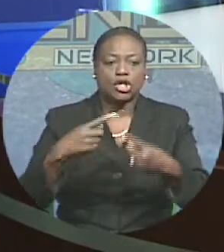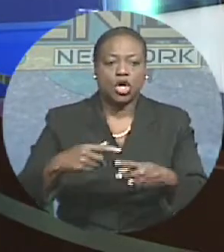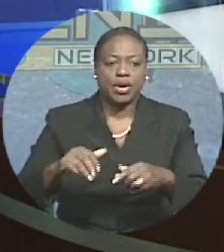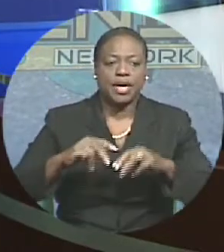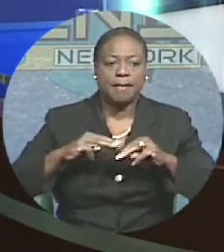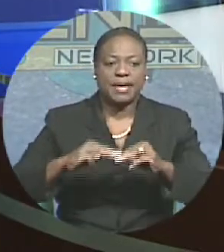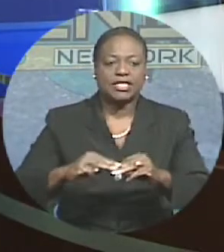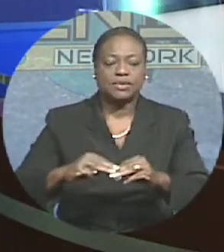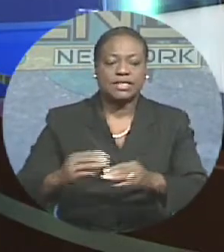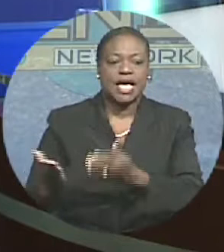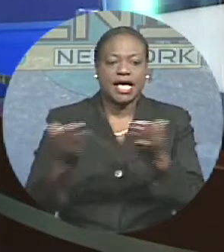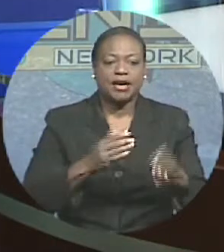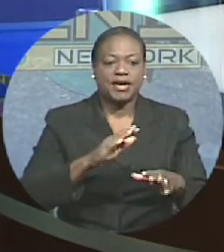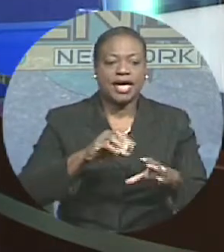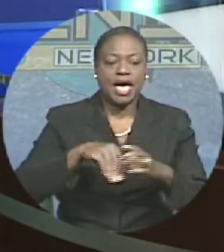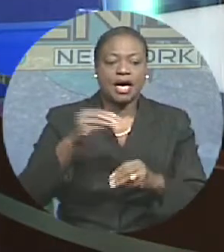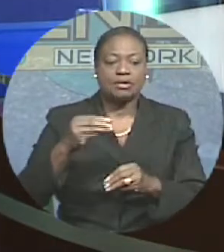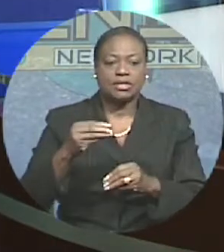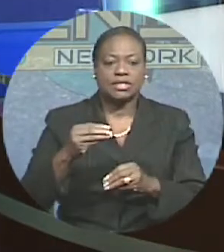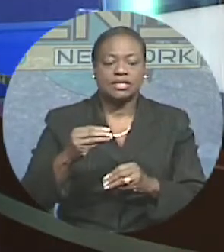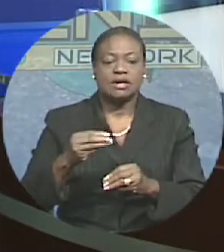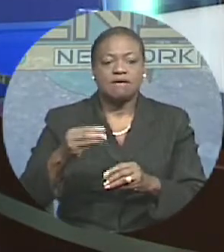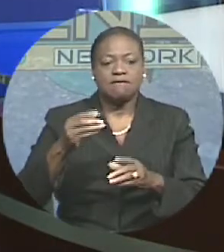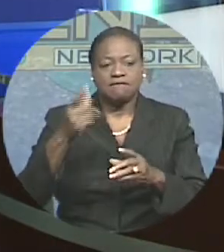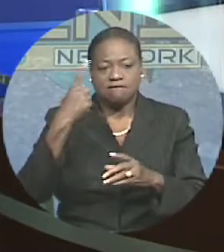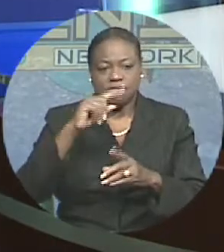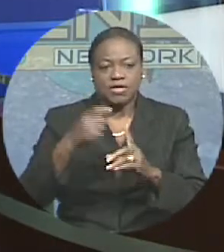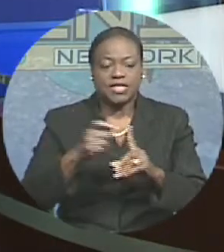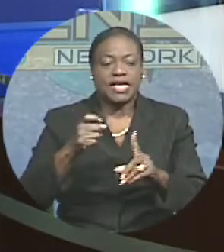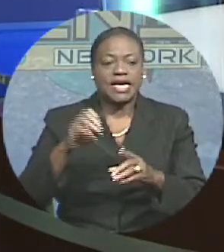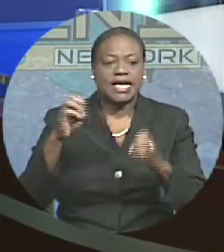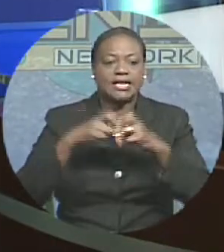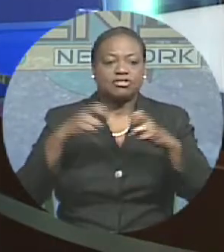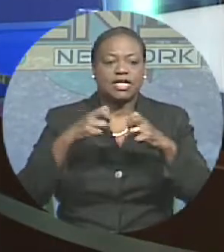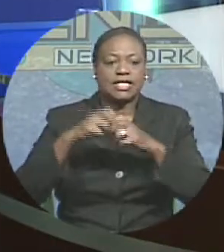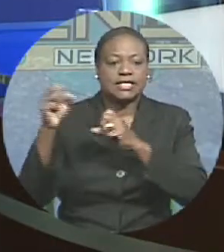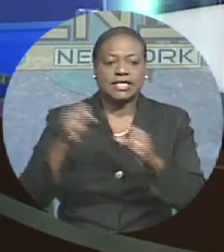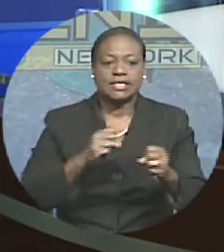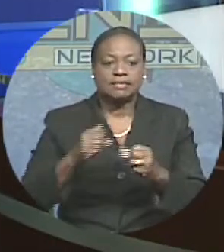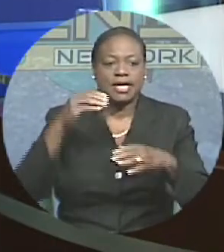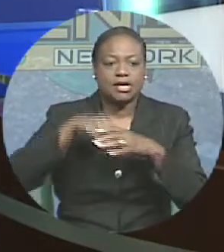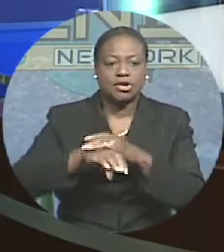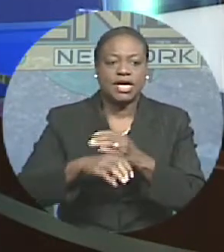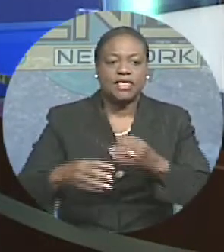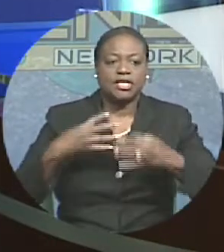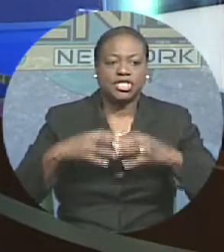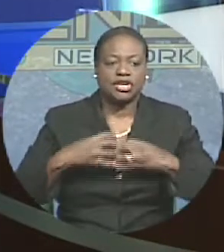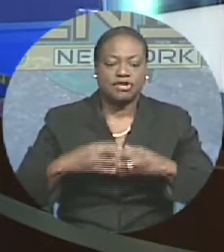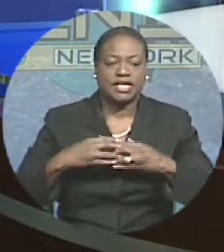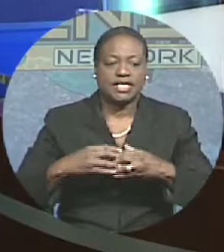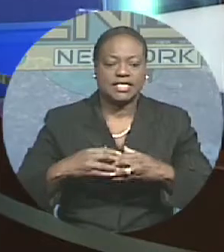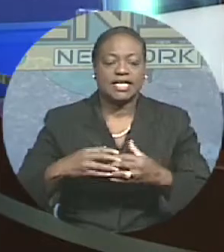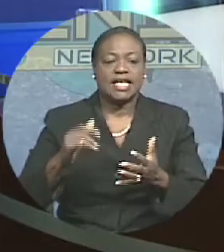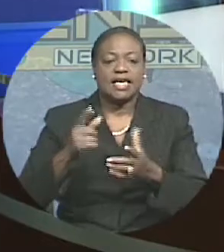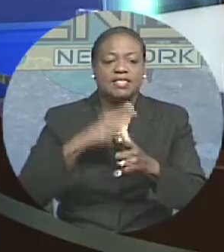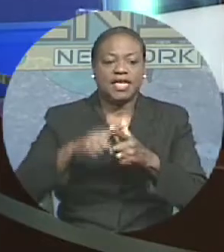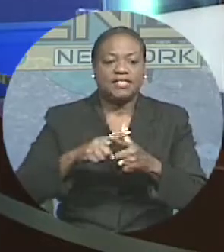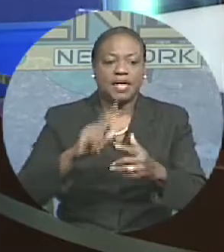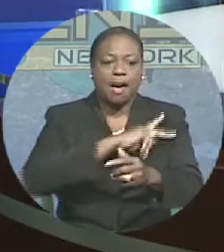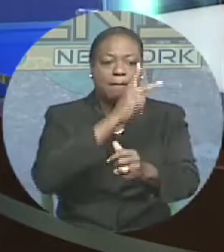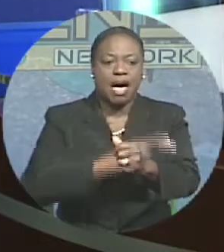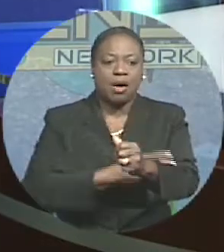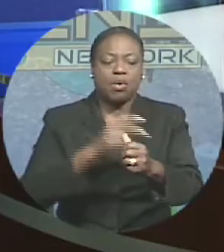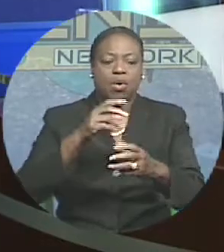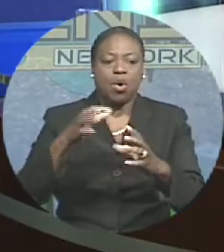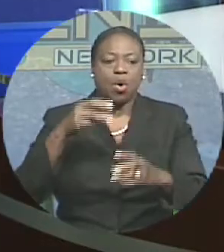being carried out to the facility's electrical systems, including generators, and that's when the commercial power was intentionally disconnected